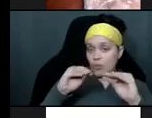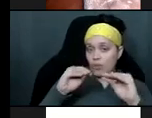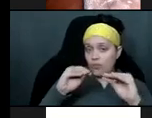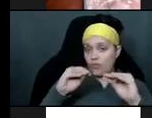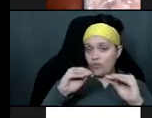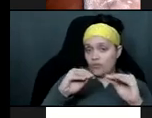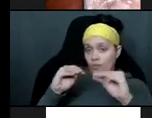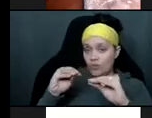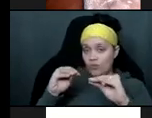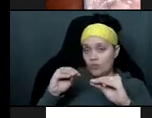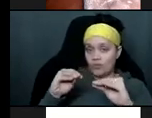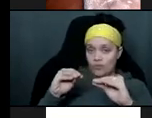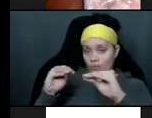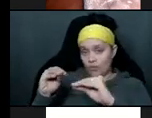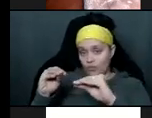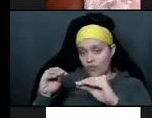along.